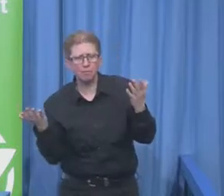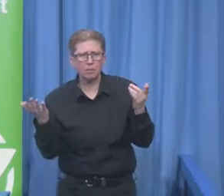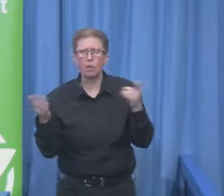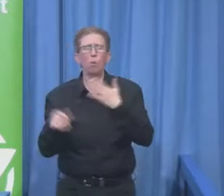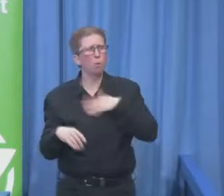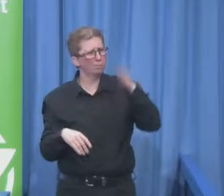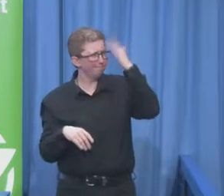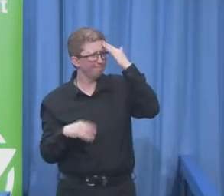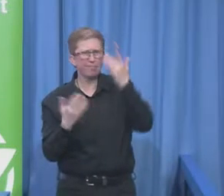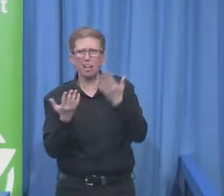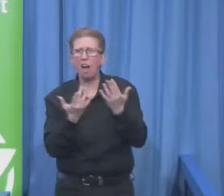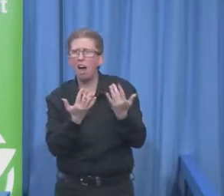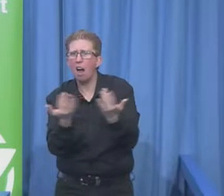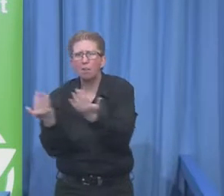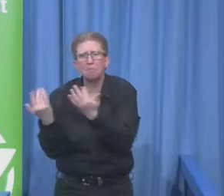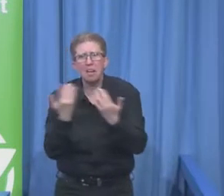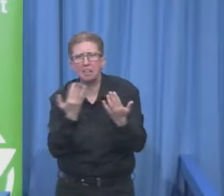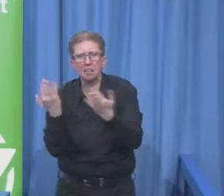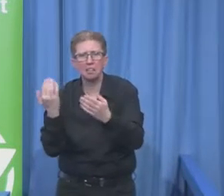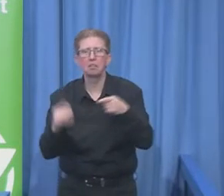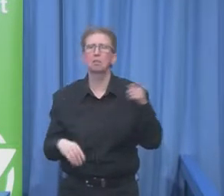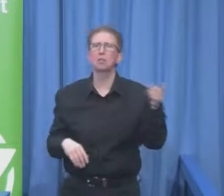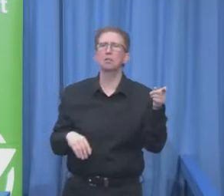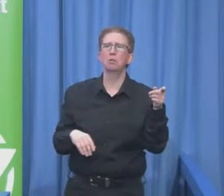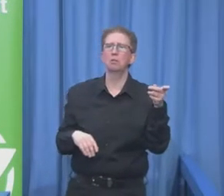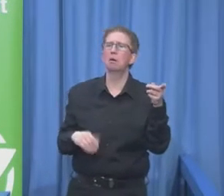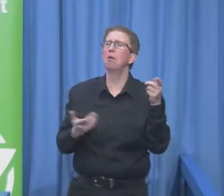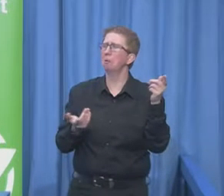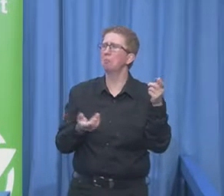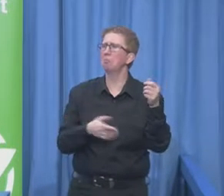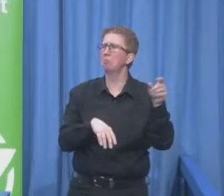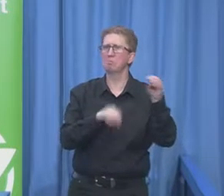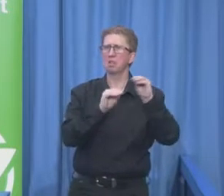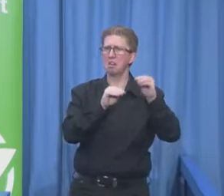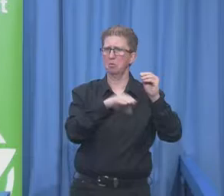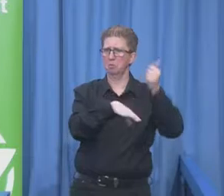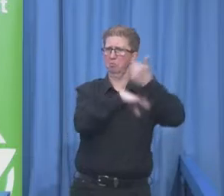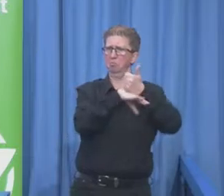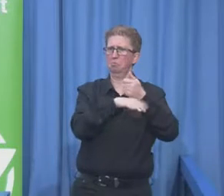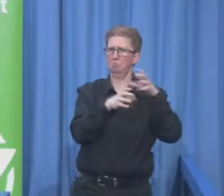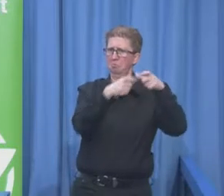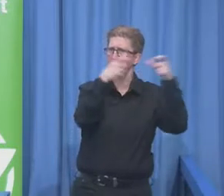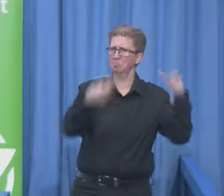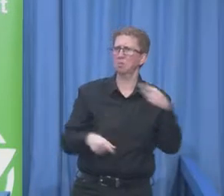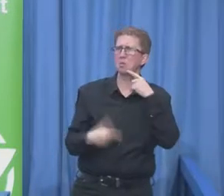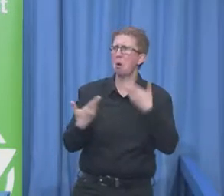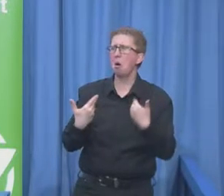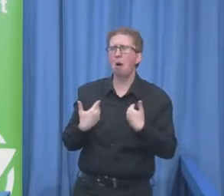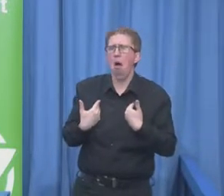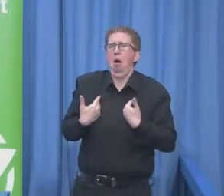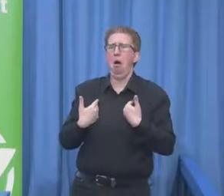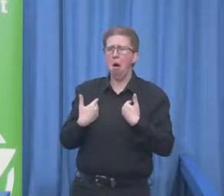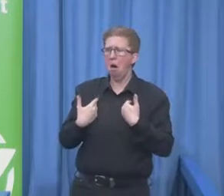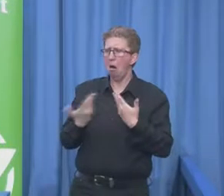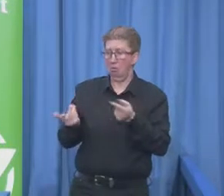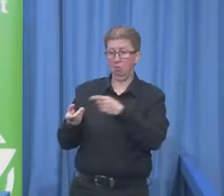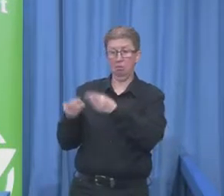And I said to him, but do you have an estimation how many people find a job? And he said, oh, sir, it is less than 10%.